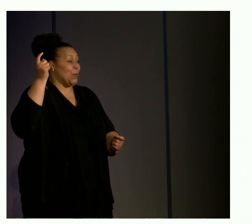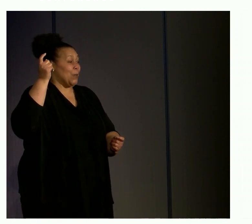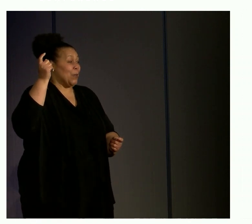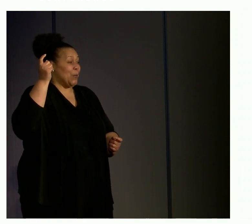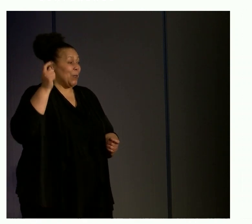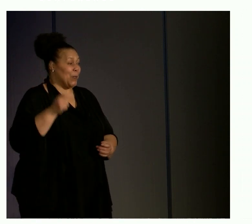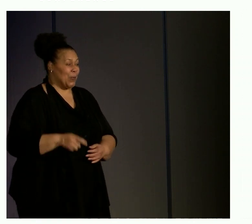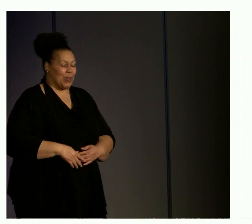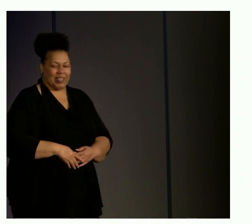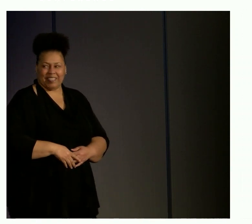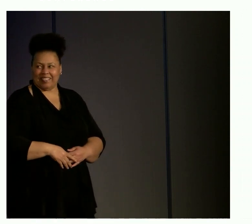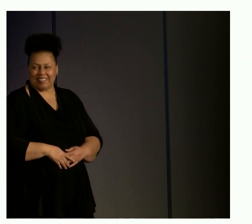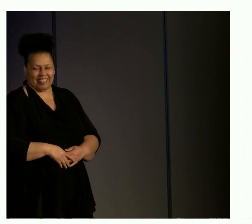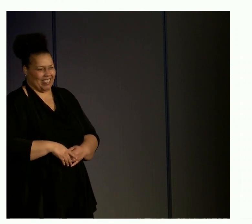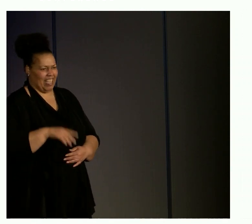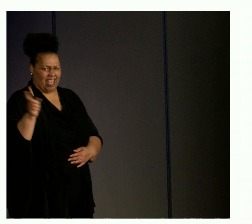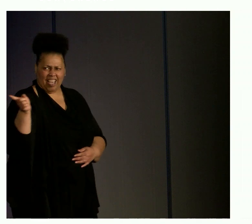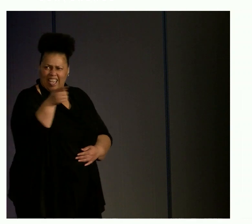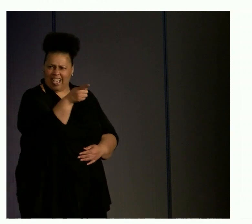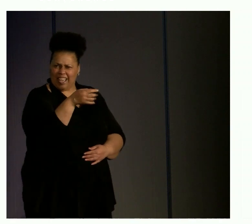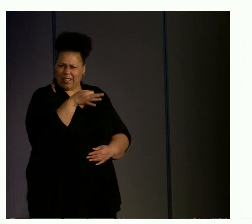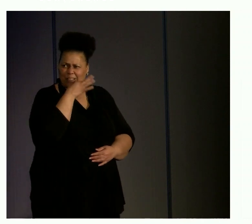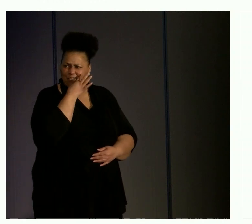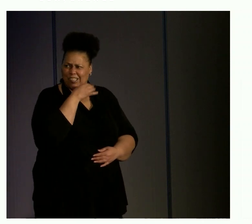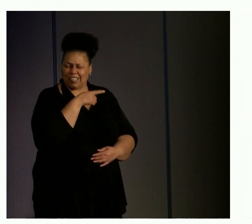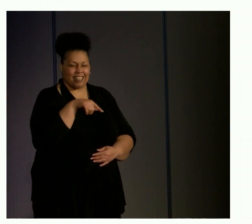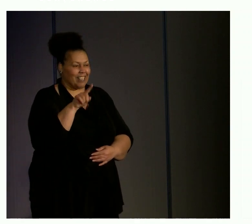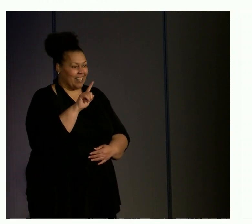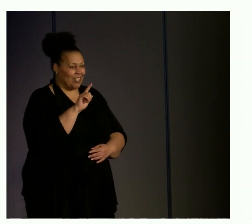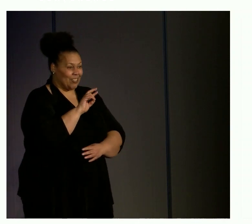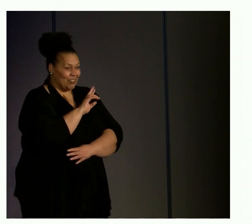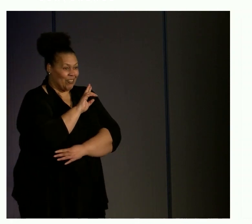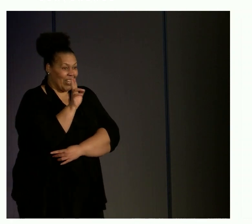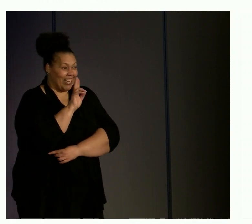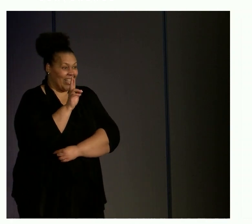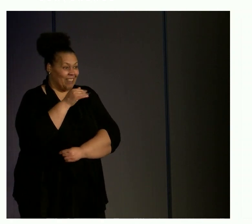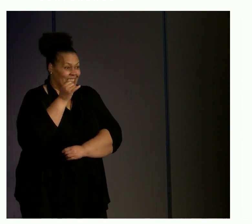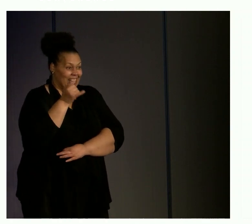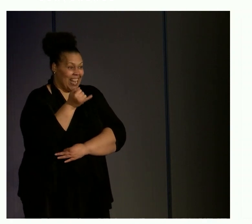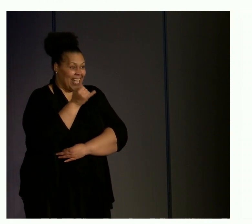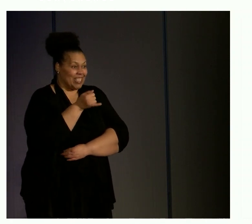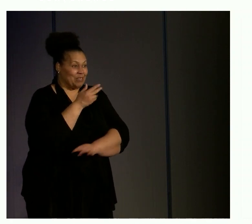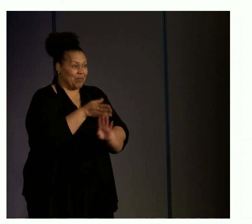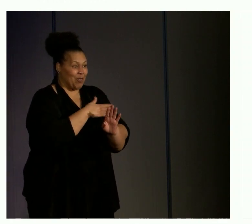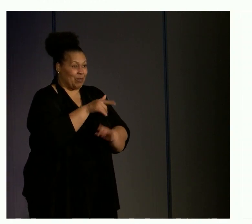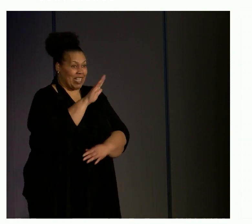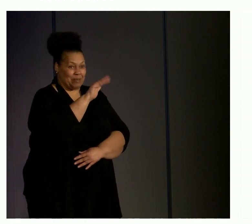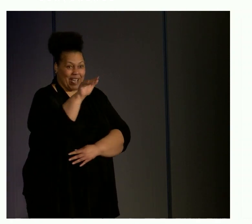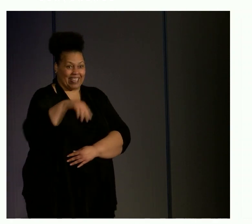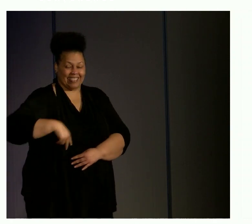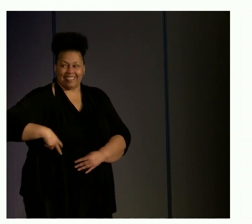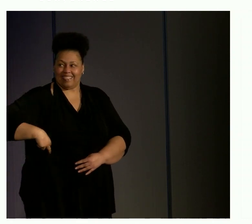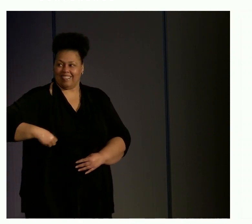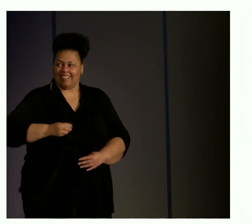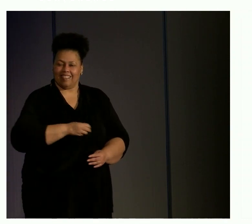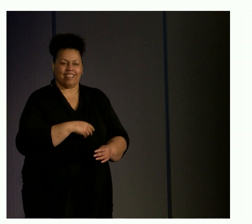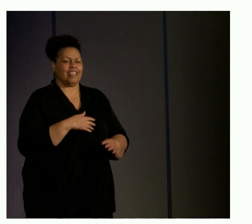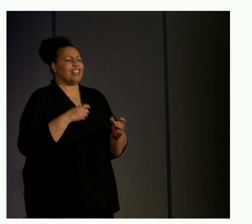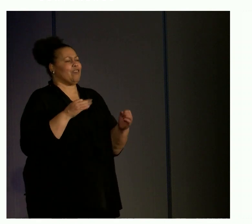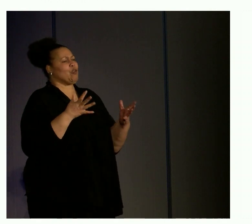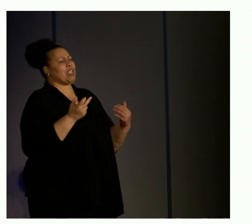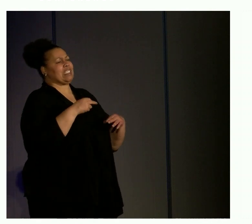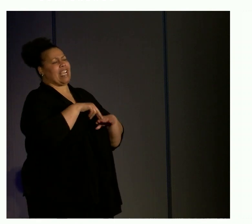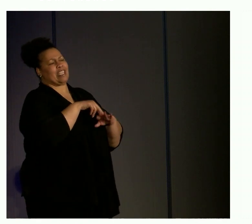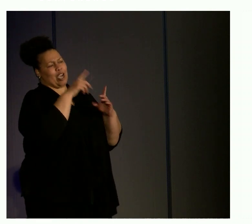Woo! I think they're good. Are you ready for the last time before we say goodbye? Okay, if you want to stand up, you